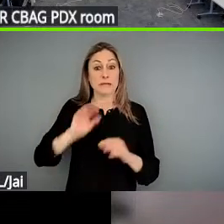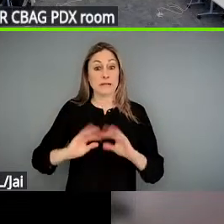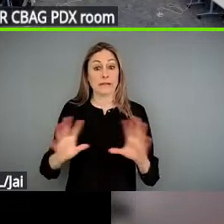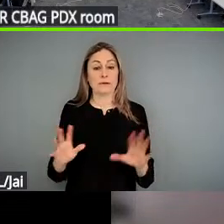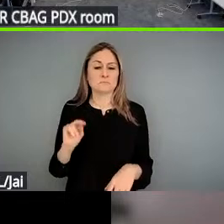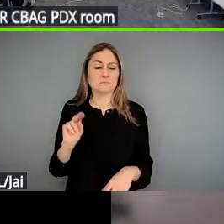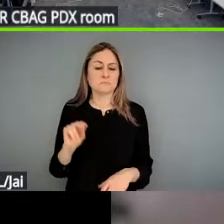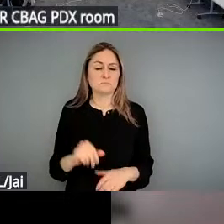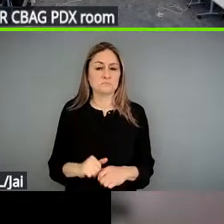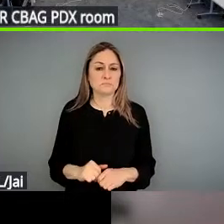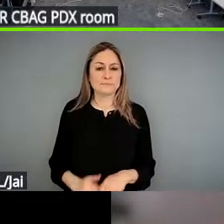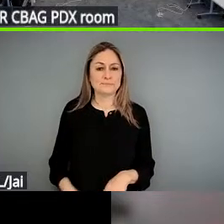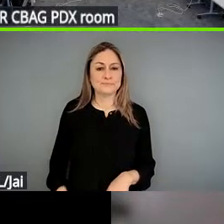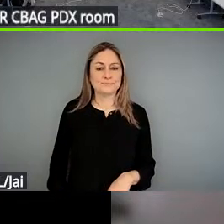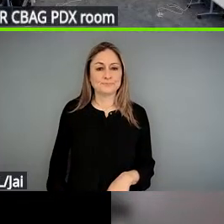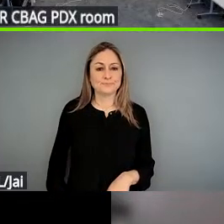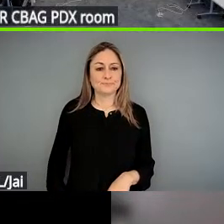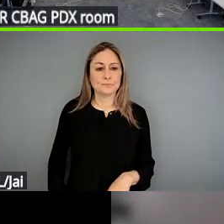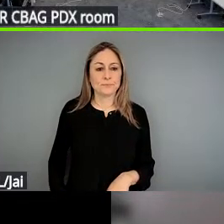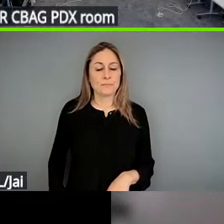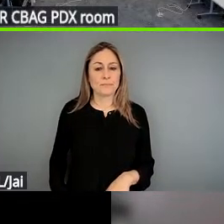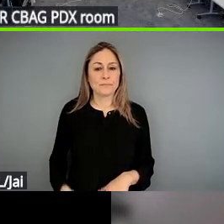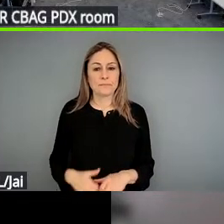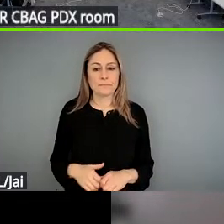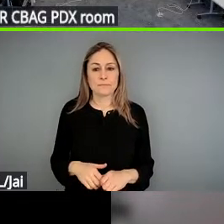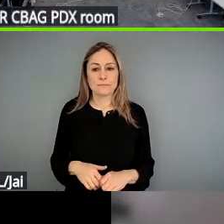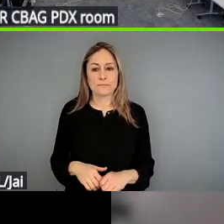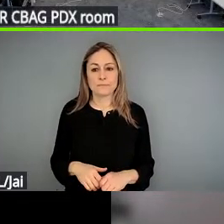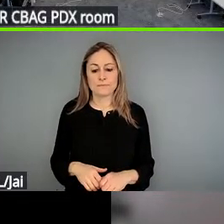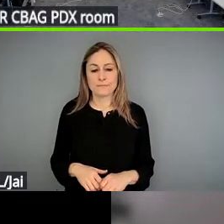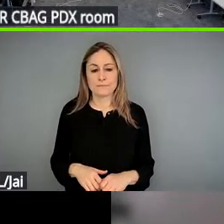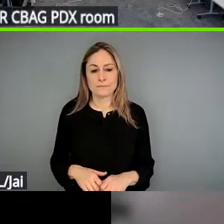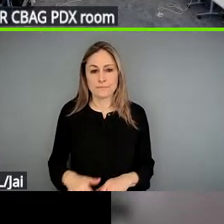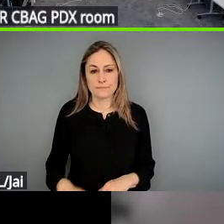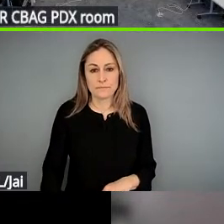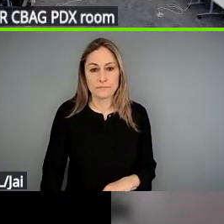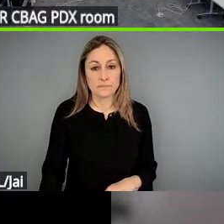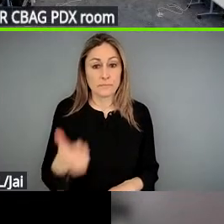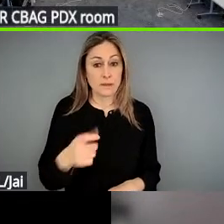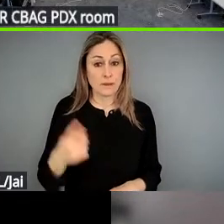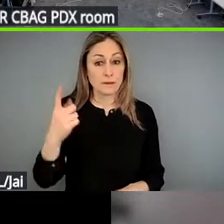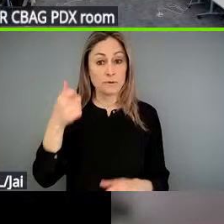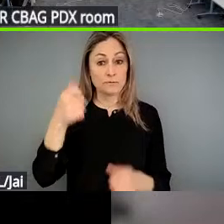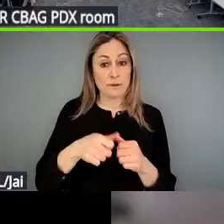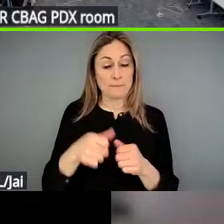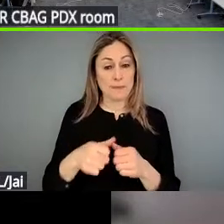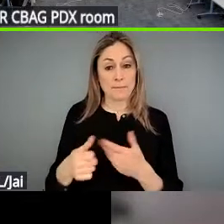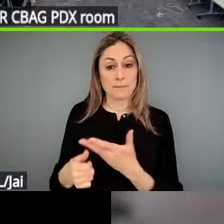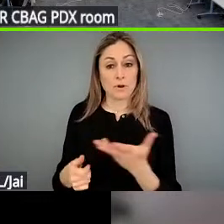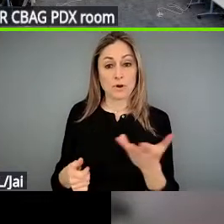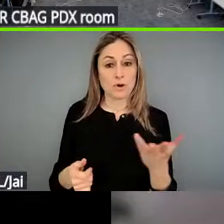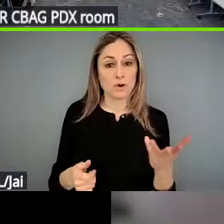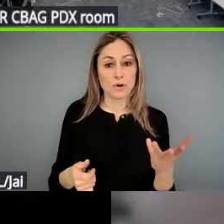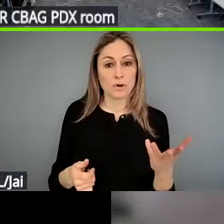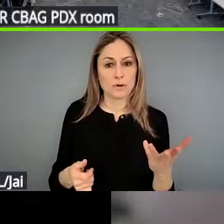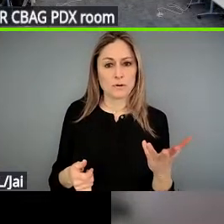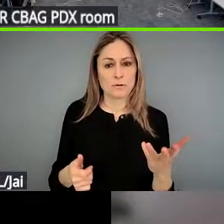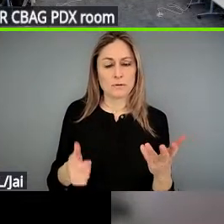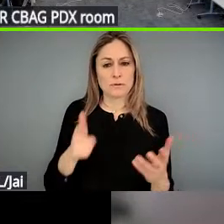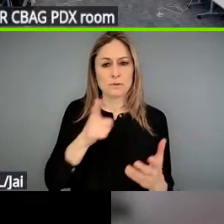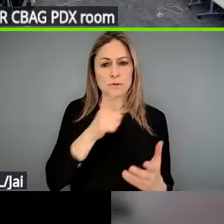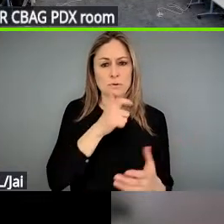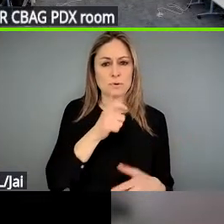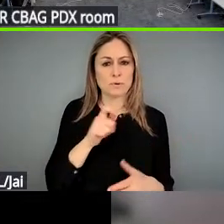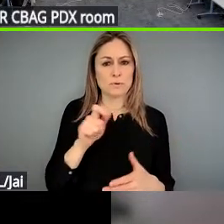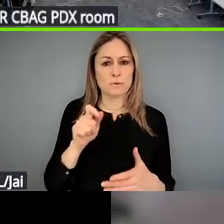here. Does Does anyone recall, I don't know who was the author of that, and